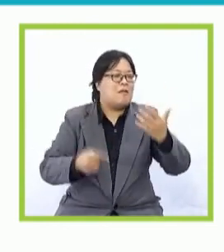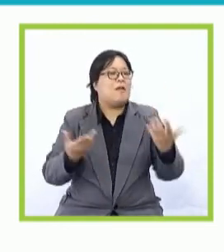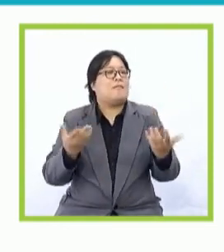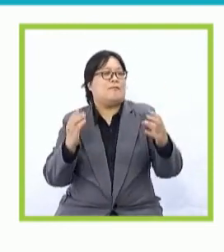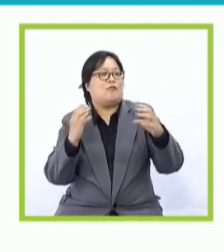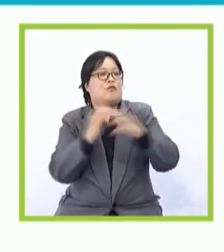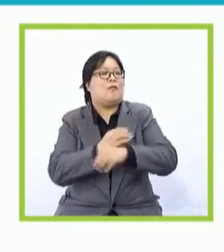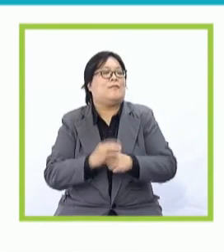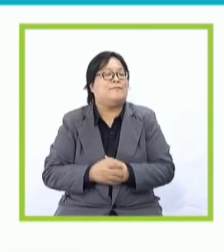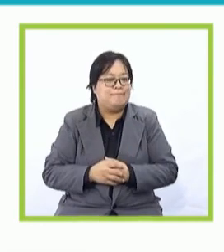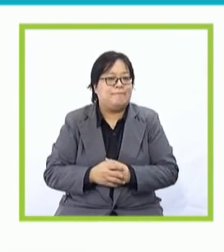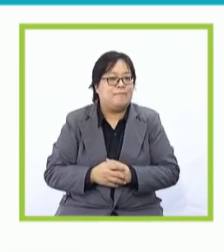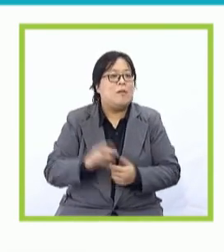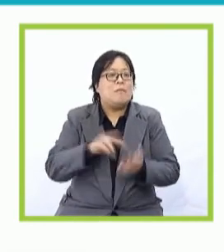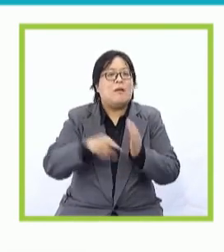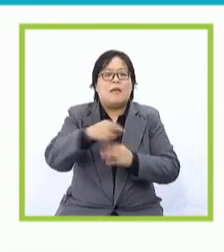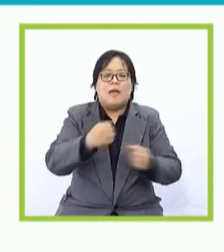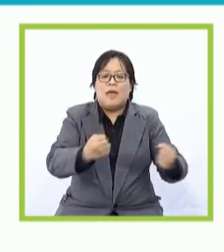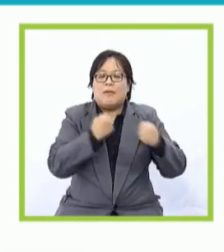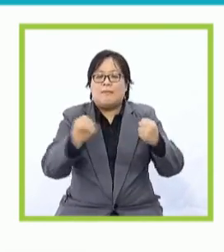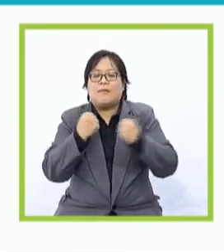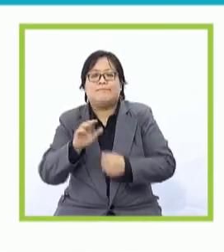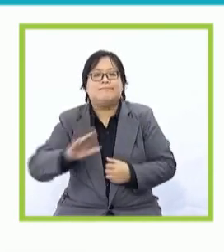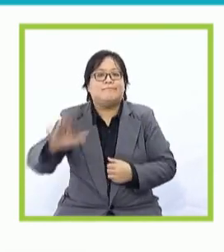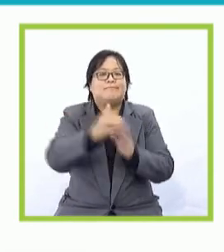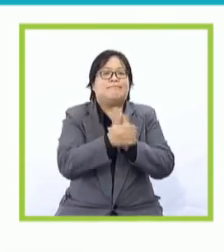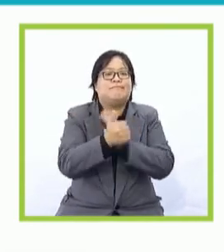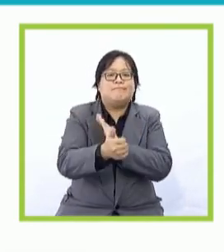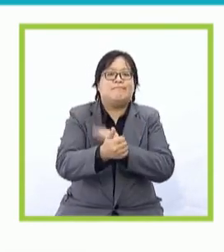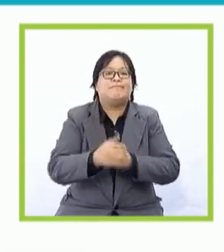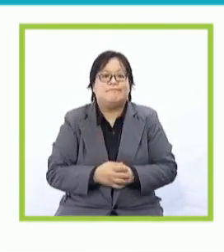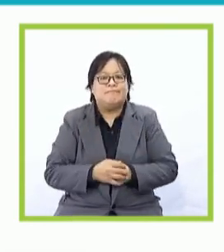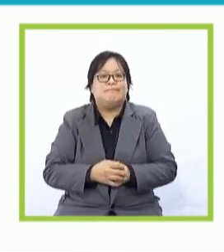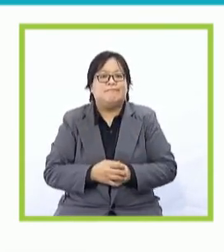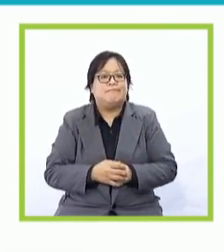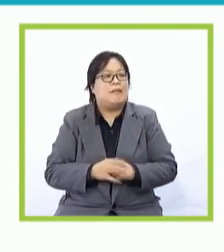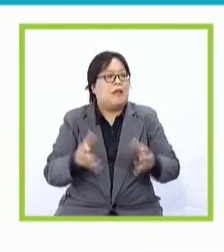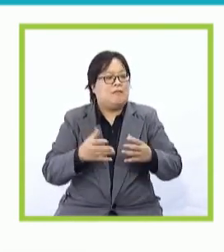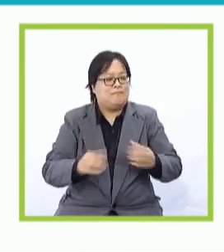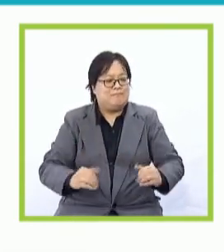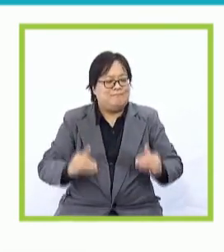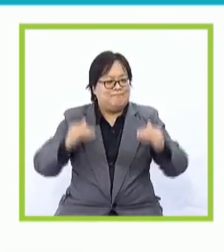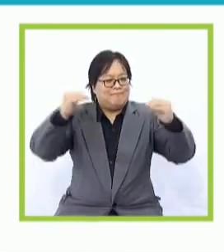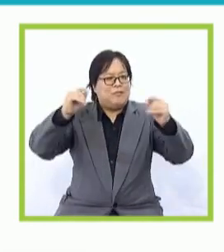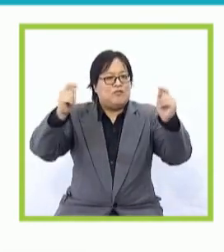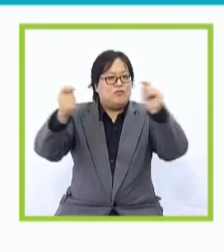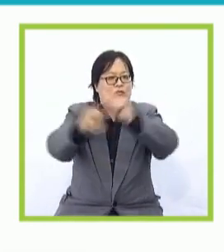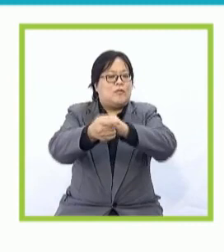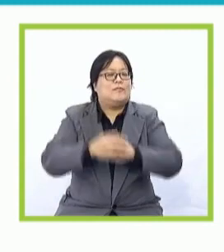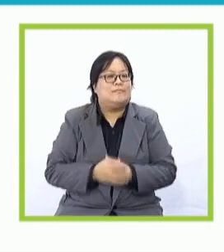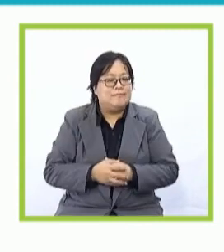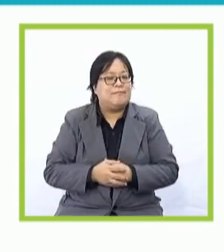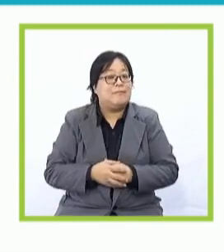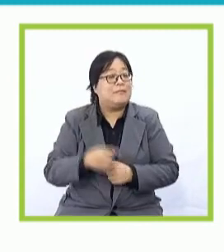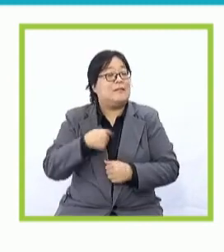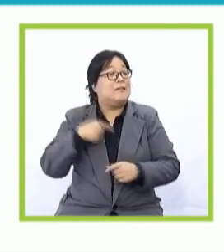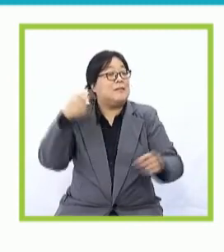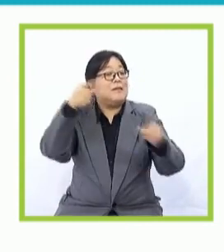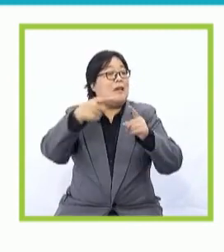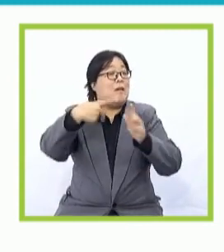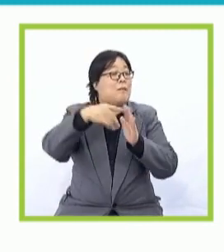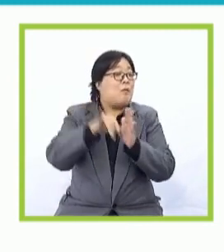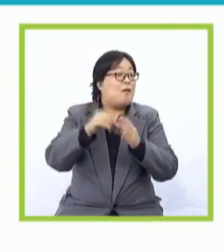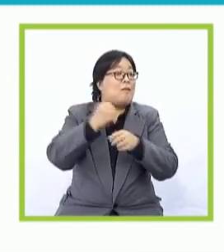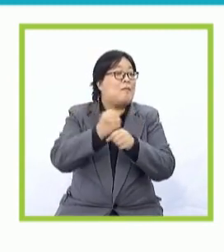challenge, you in fact strengthen your ability to bring about transformative change. So my key message to policymakers